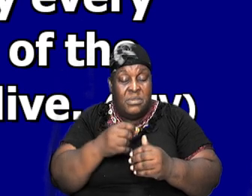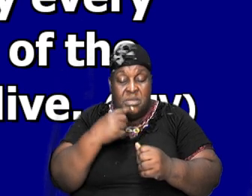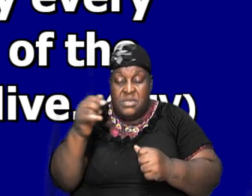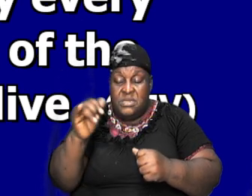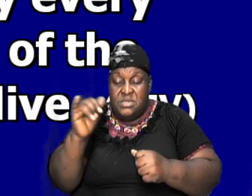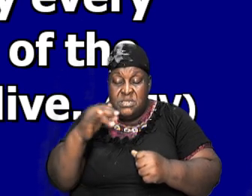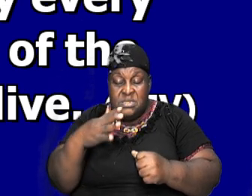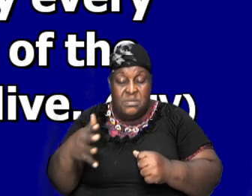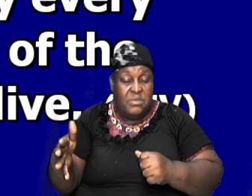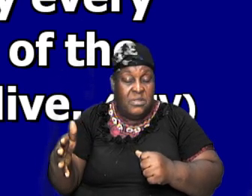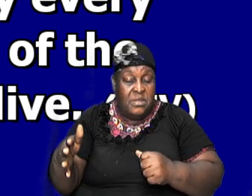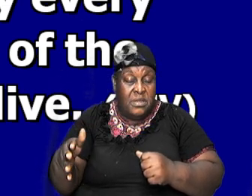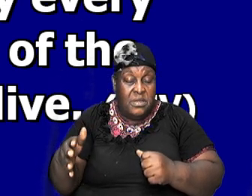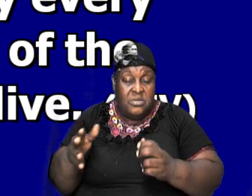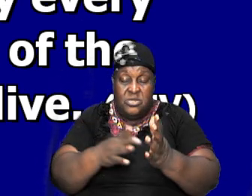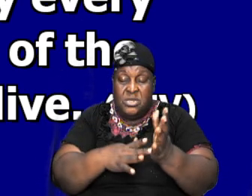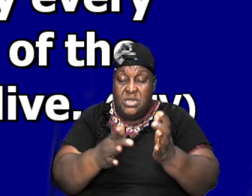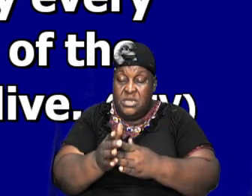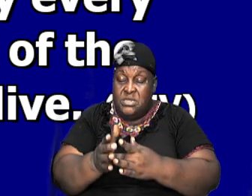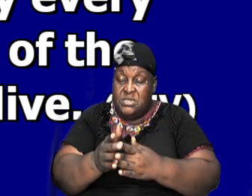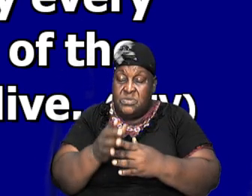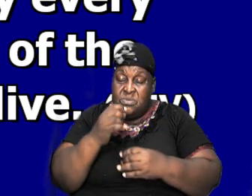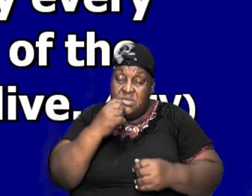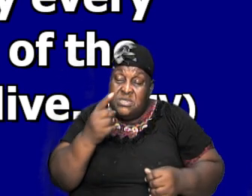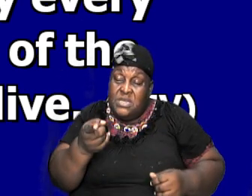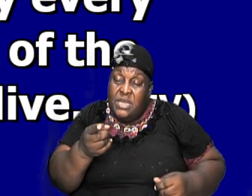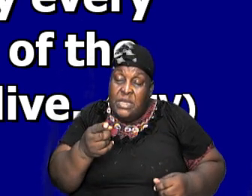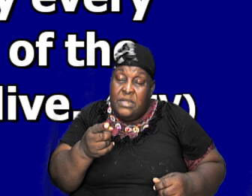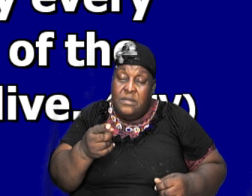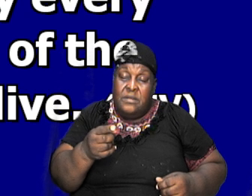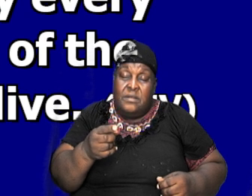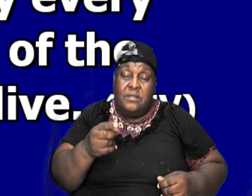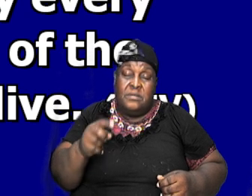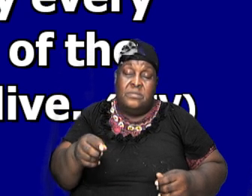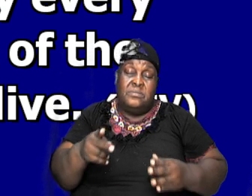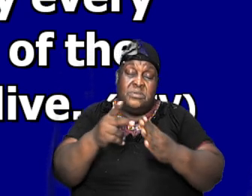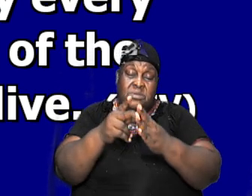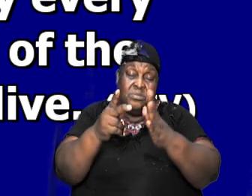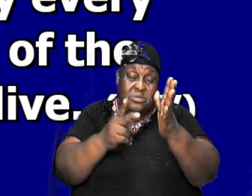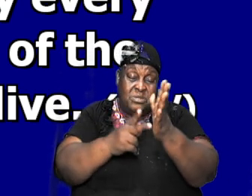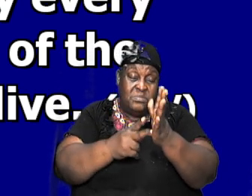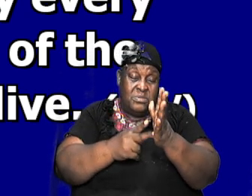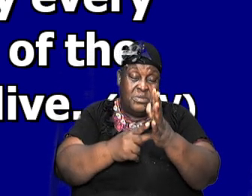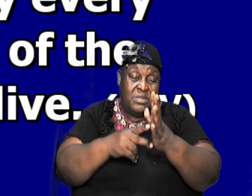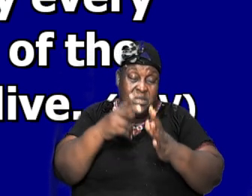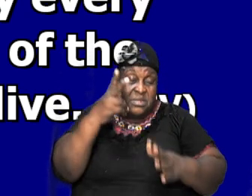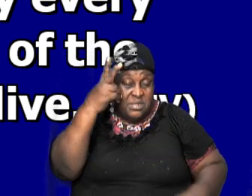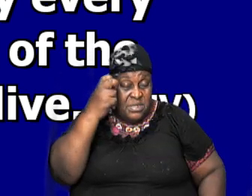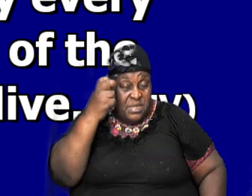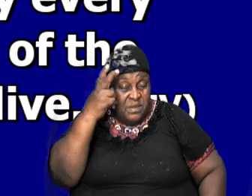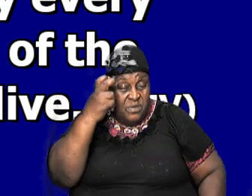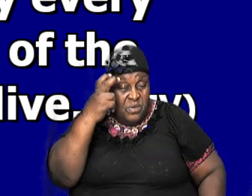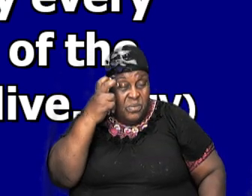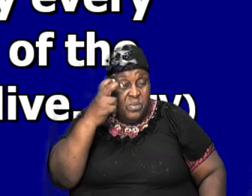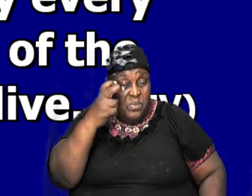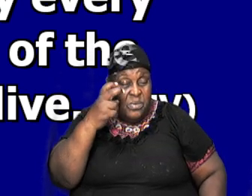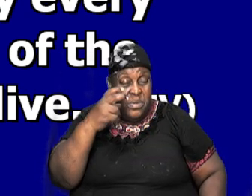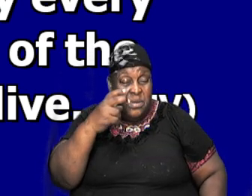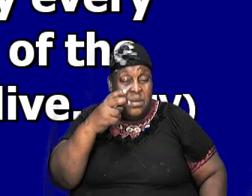believe that here Jesus was saying that this was the principle that the devil wanted me to